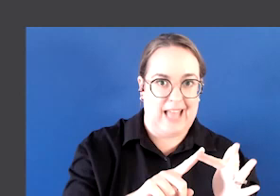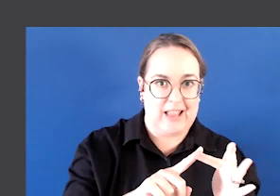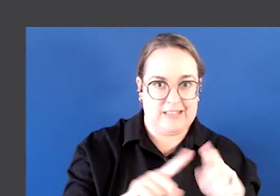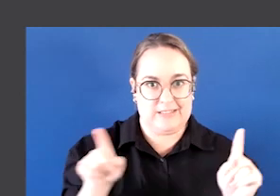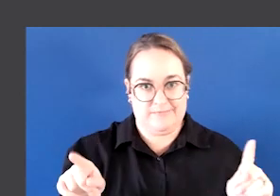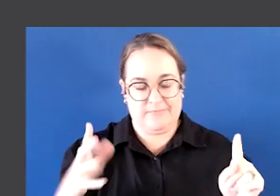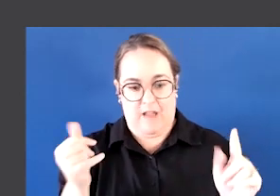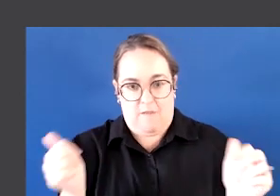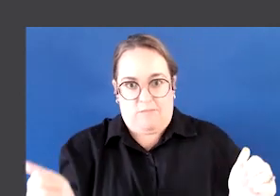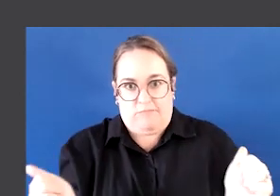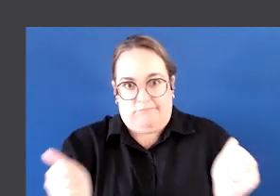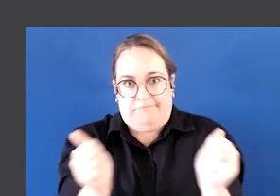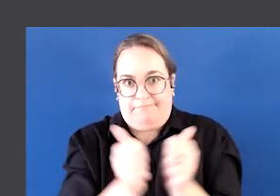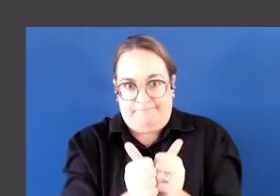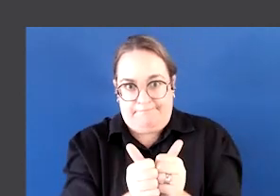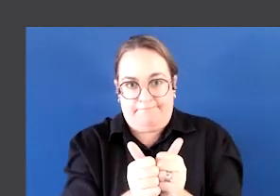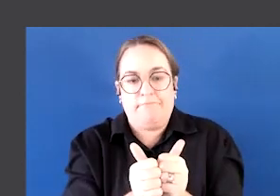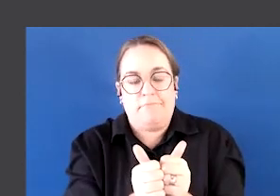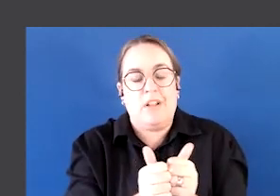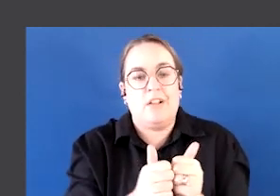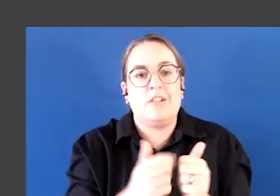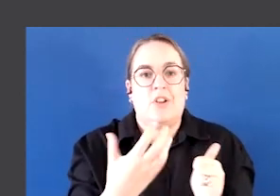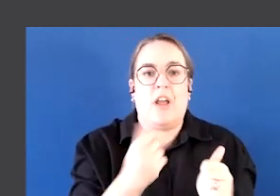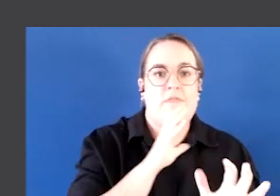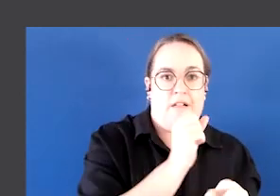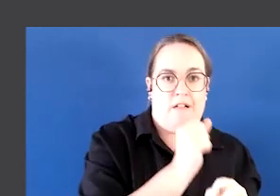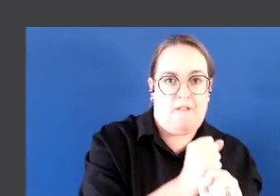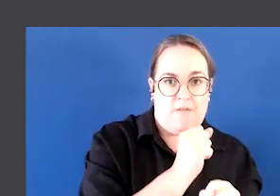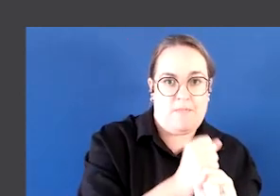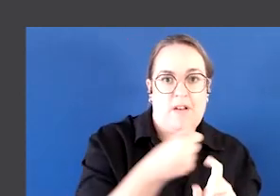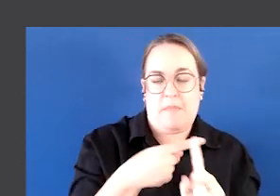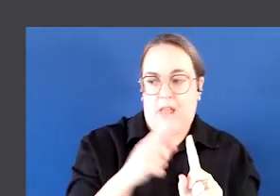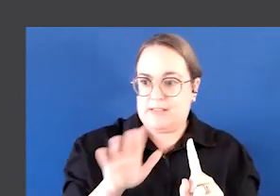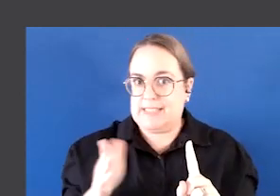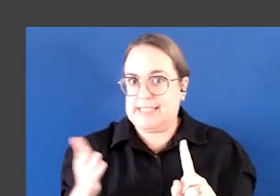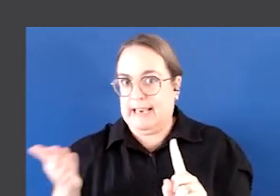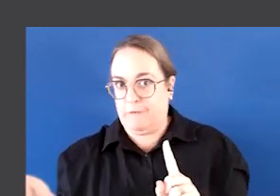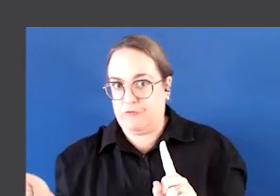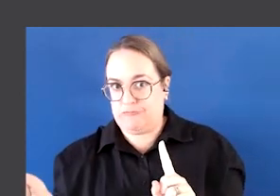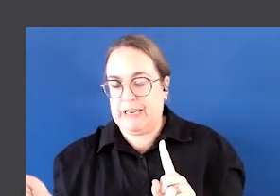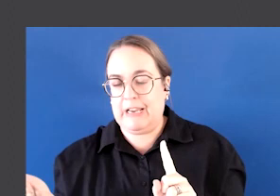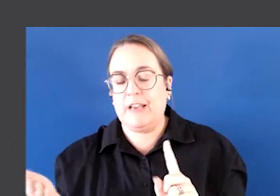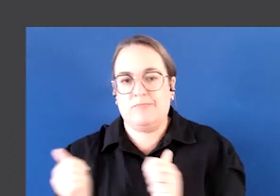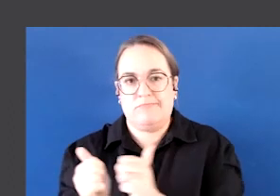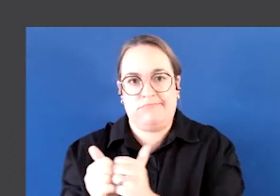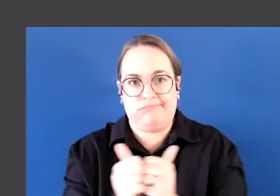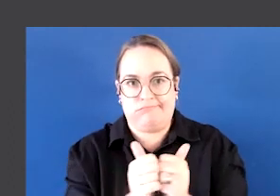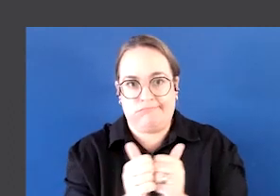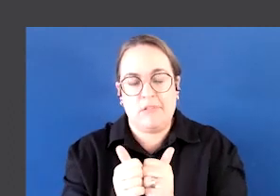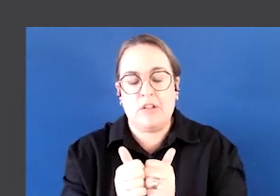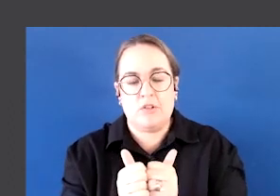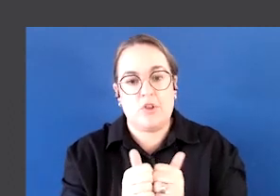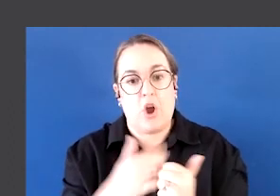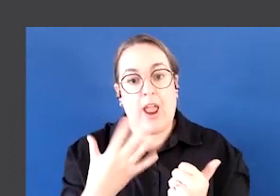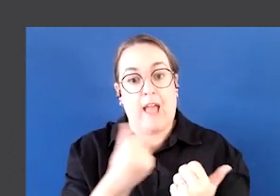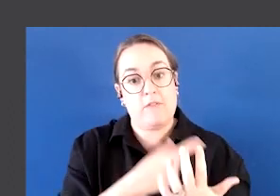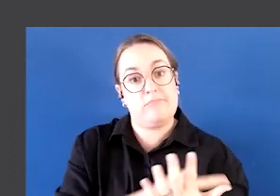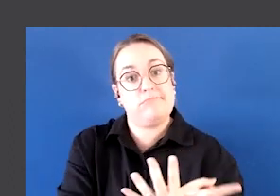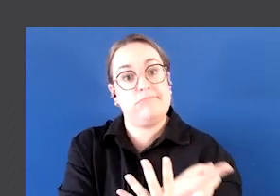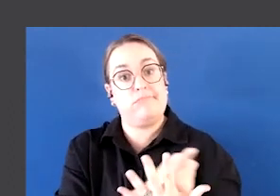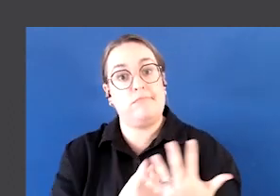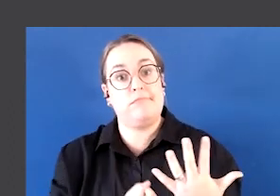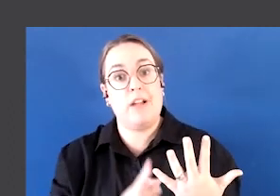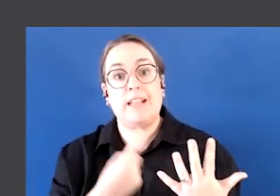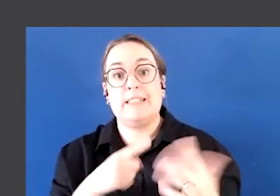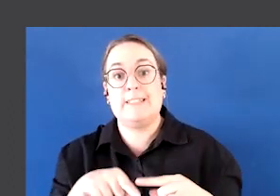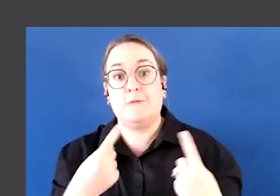D&C subcontractor, which provides an interface between the state and delivery on the ground. So a lot of different forms of